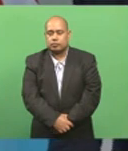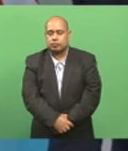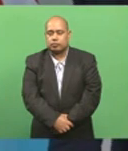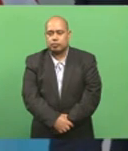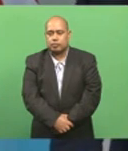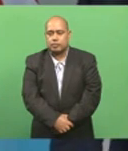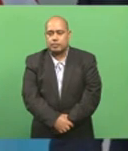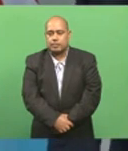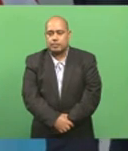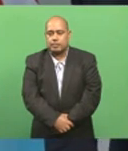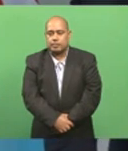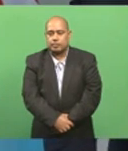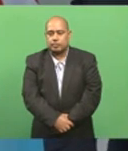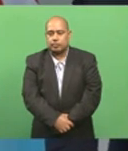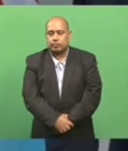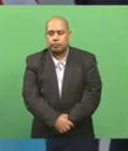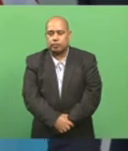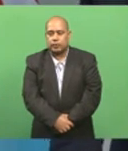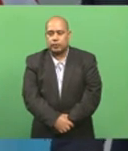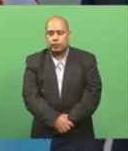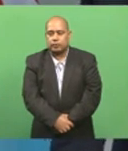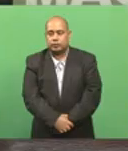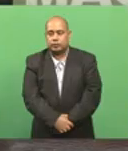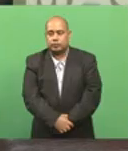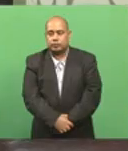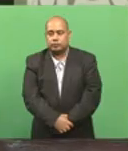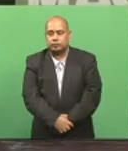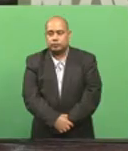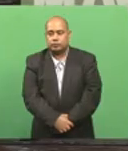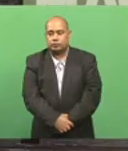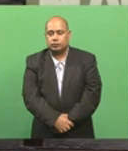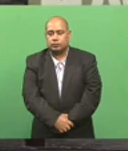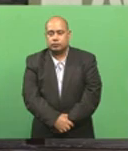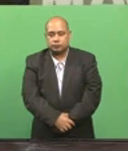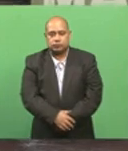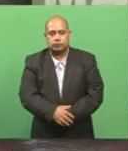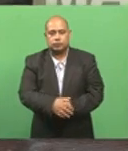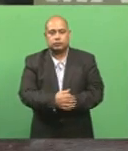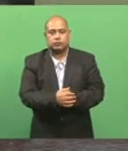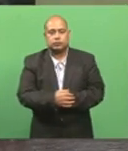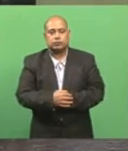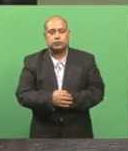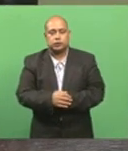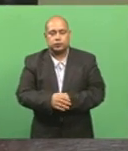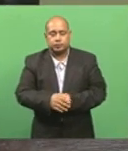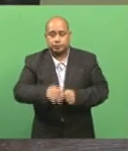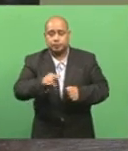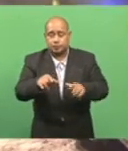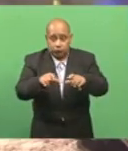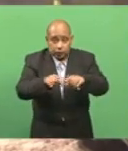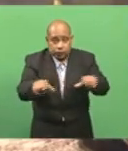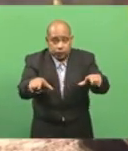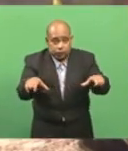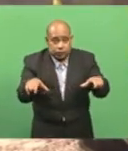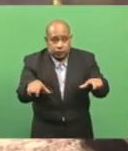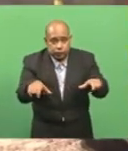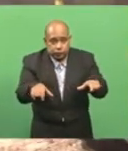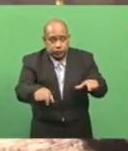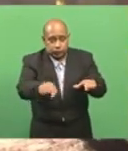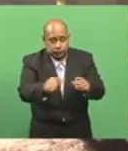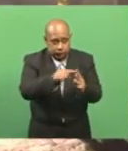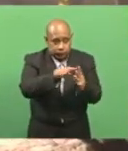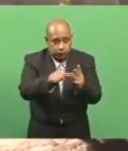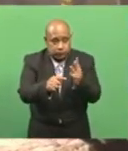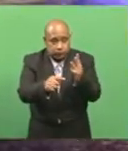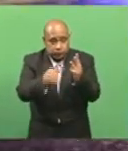consider, let alone refer to these orders. Magistrate Turanga has acquitted 3 people, stating that the Public Health